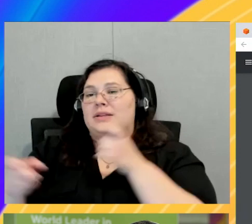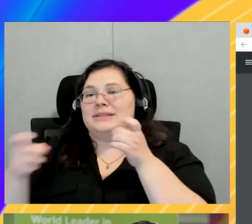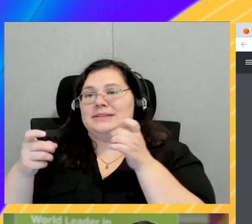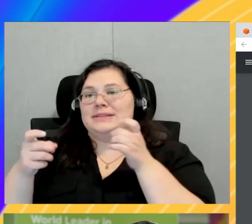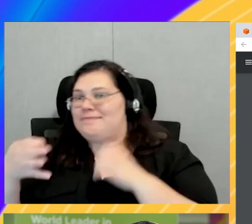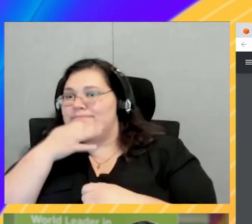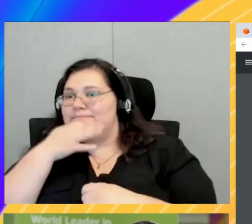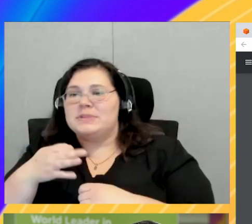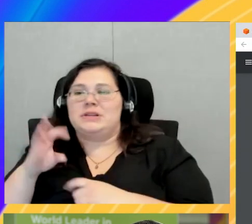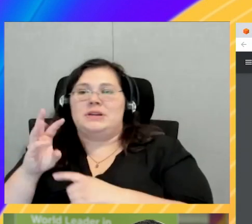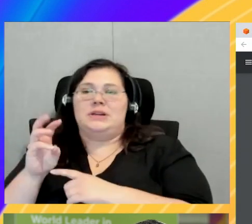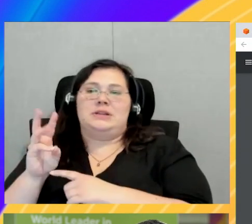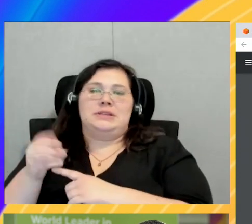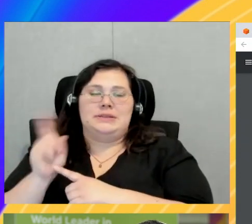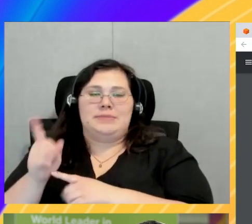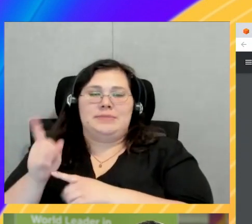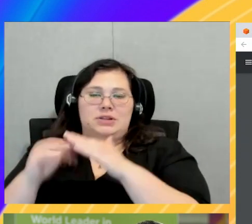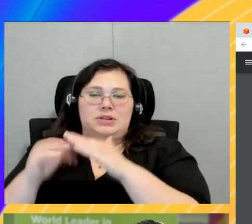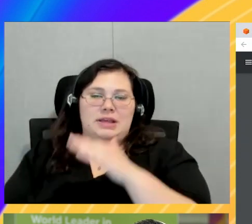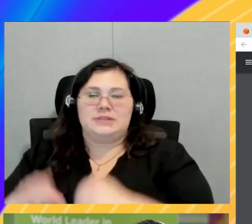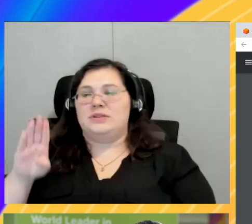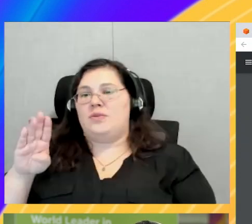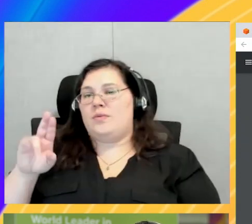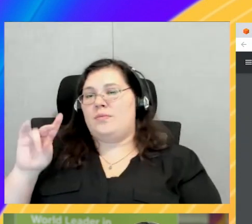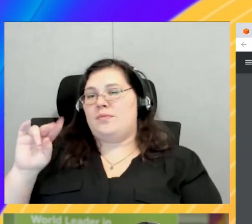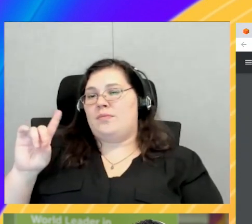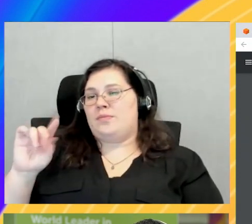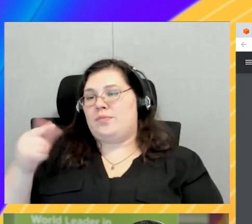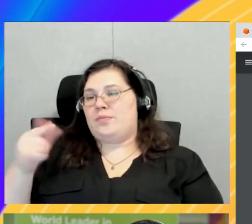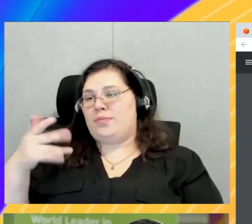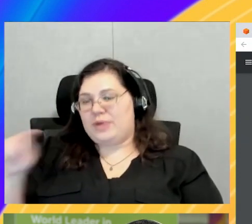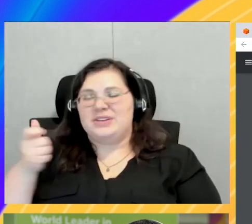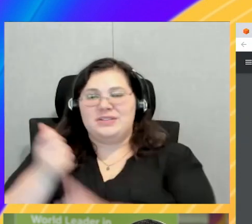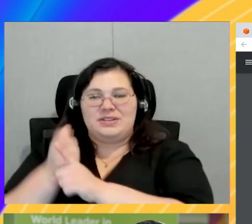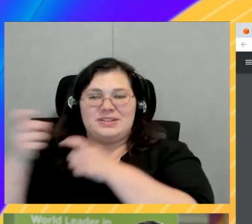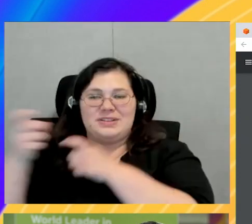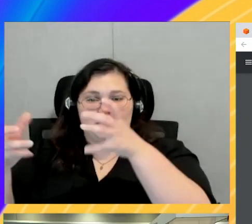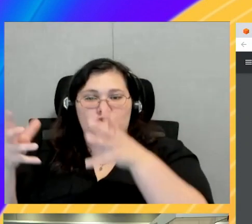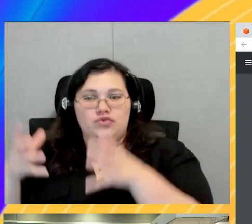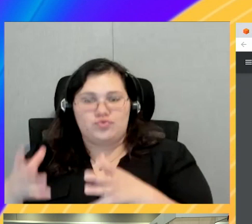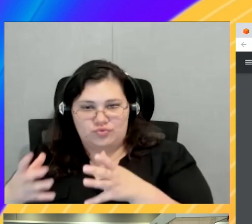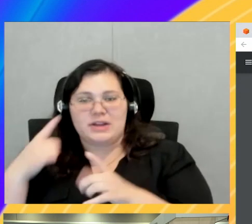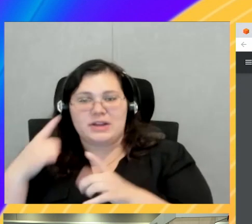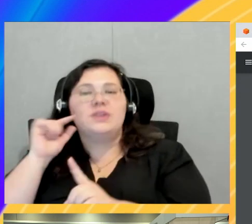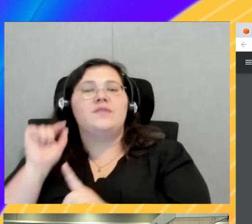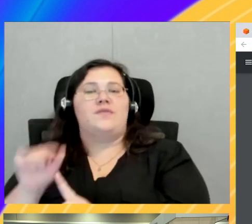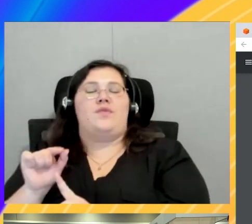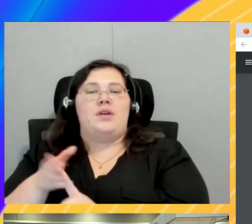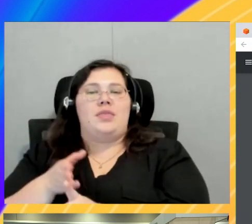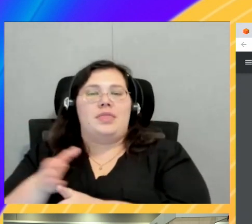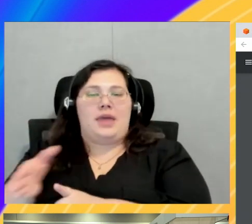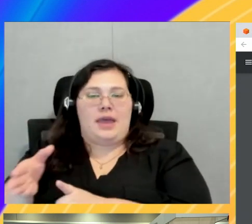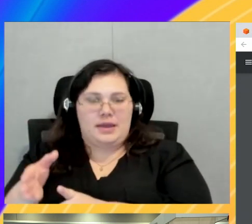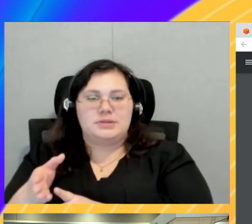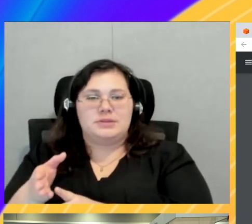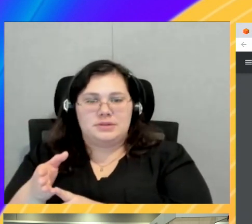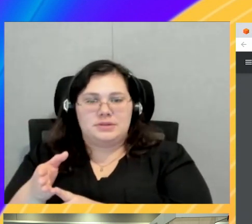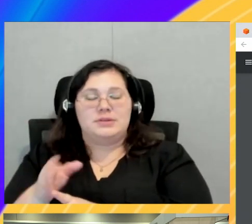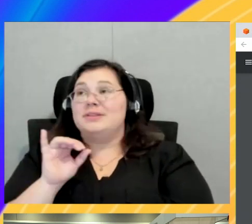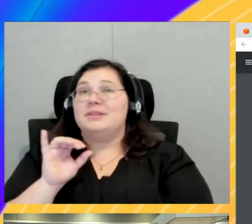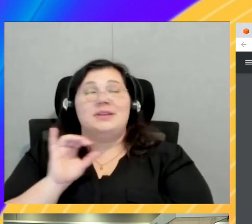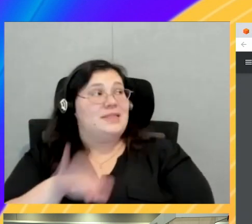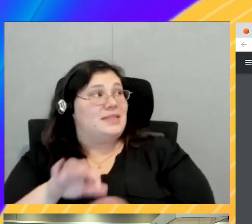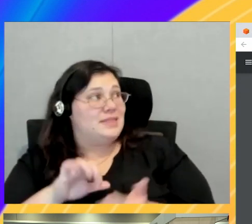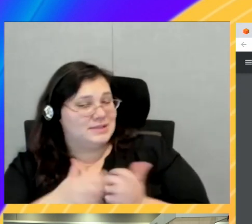actually is a director for the identity and access. So that was her. That's actually how I learned identity and access management